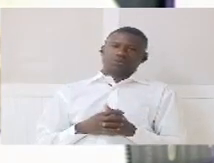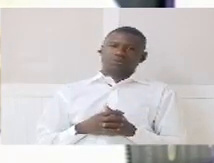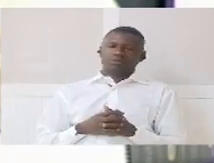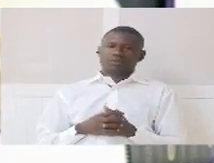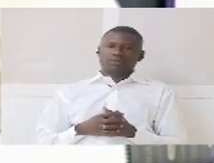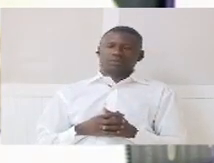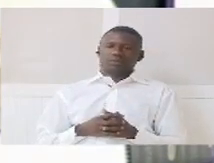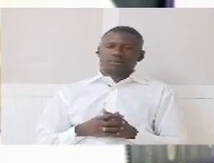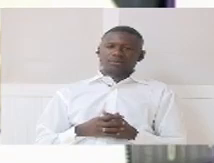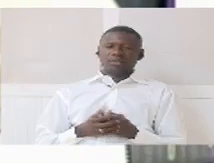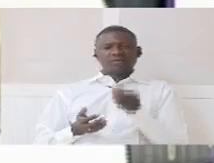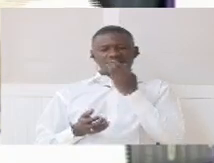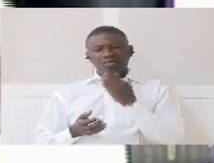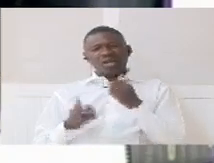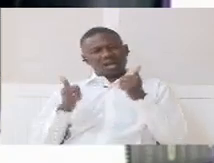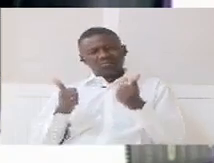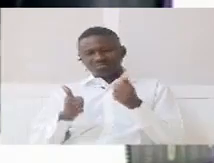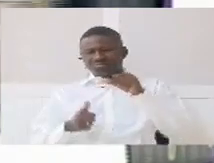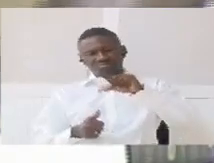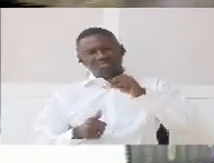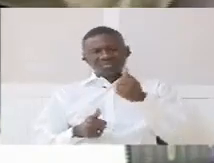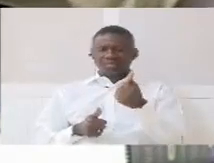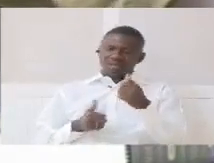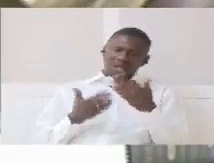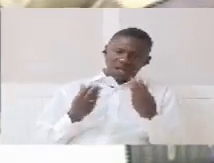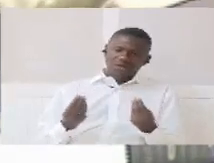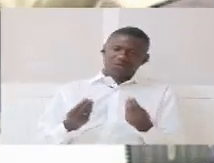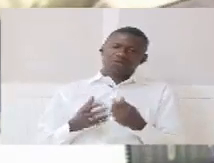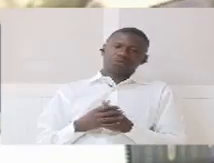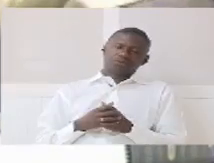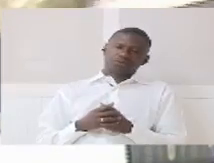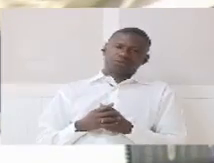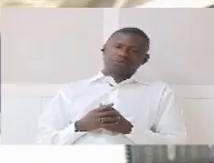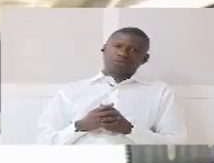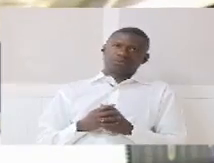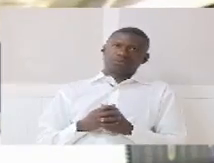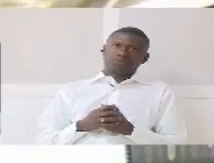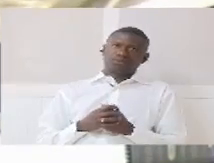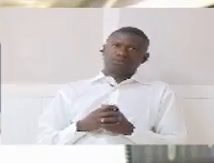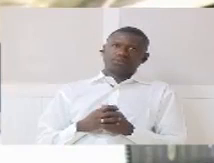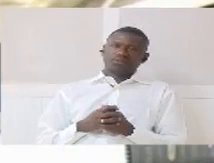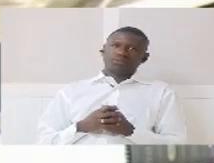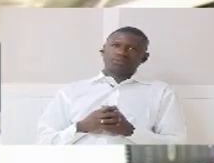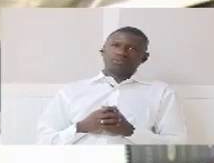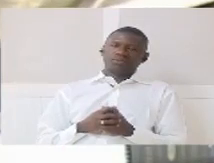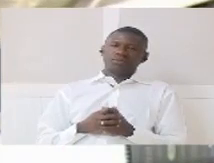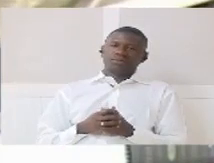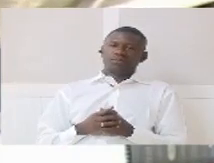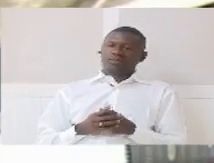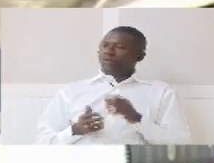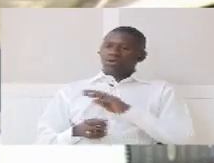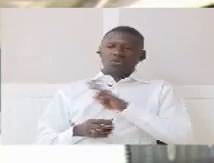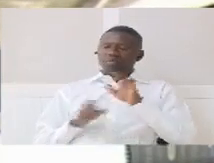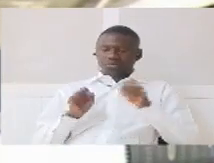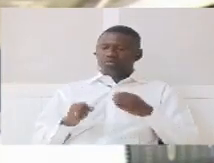ala bete ya benya dile. No, that ala bete ya follow no ko abete ya to standard, because I cannot talk about